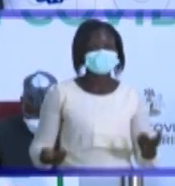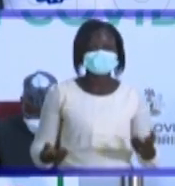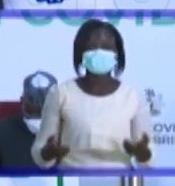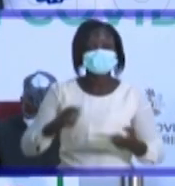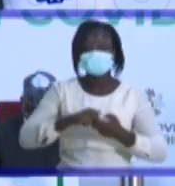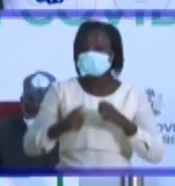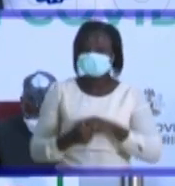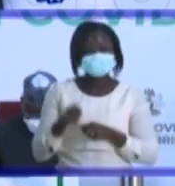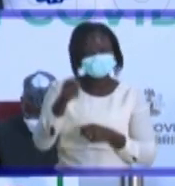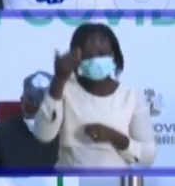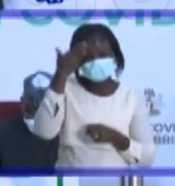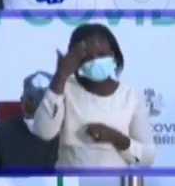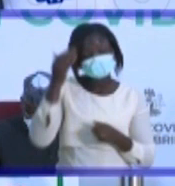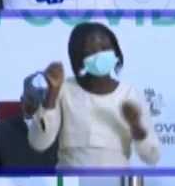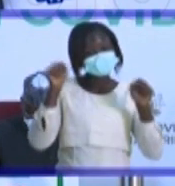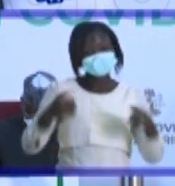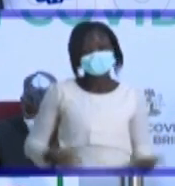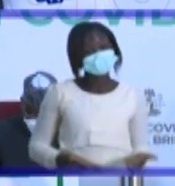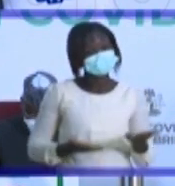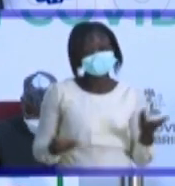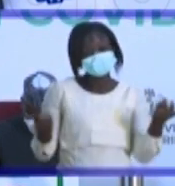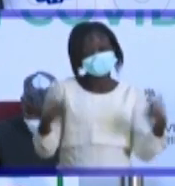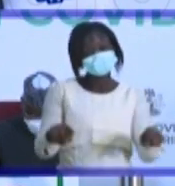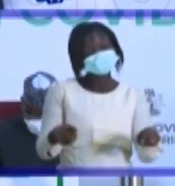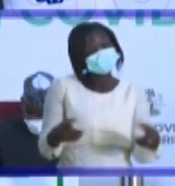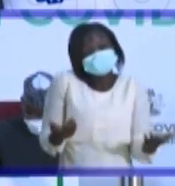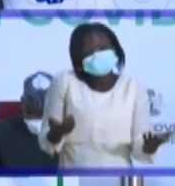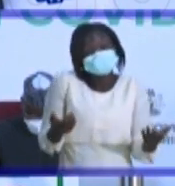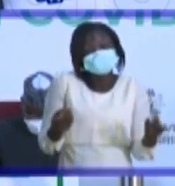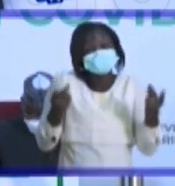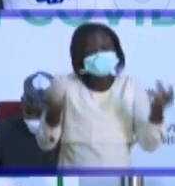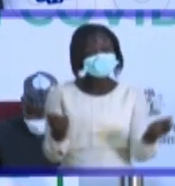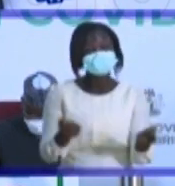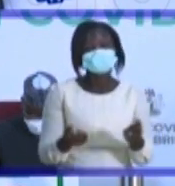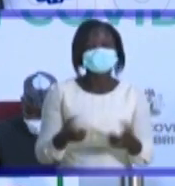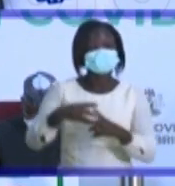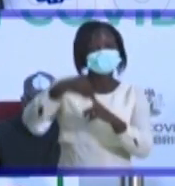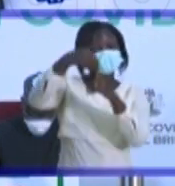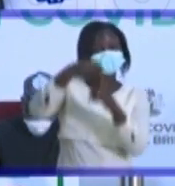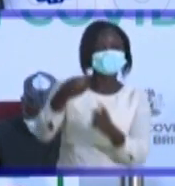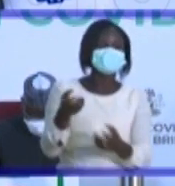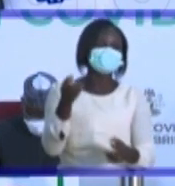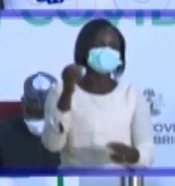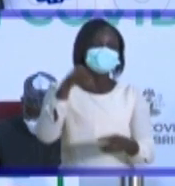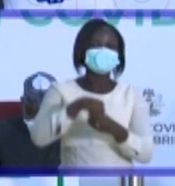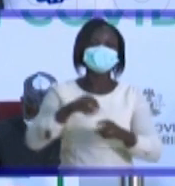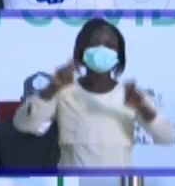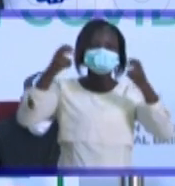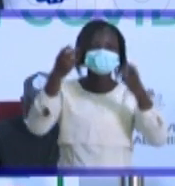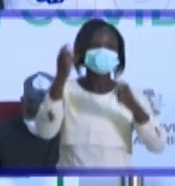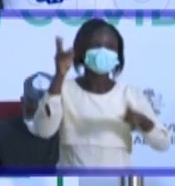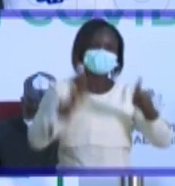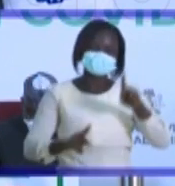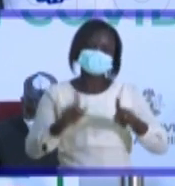Complications, as you know, can arise suddenly, especially in cases of persons who